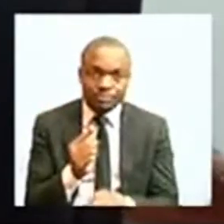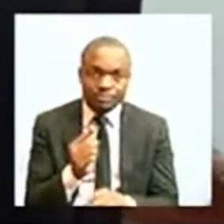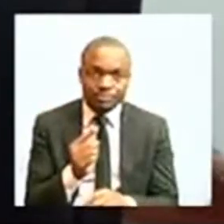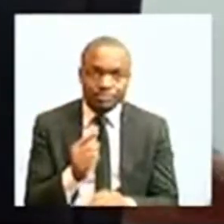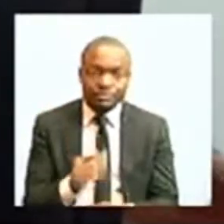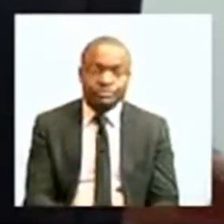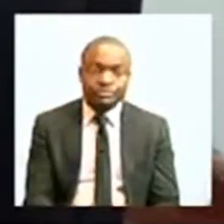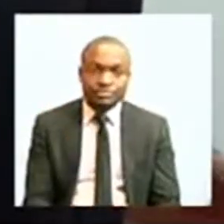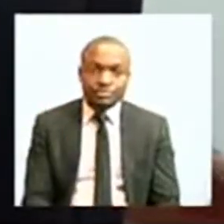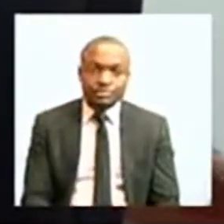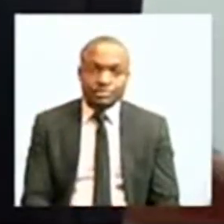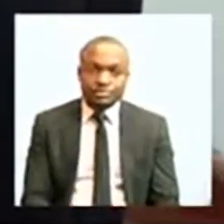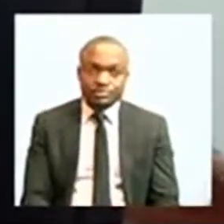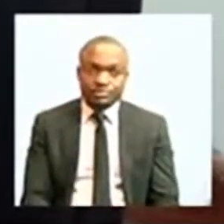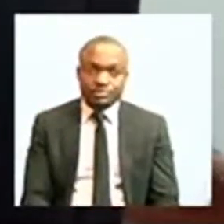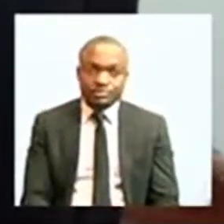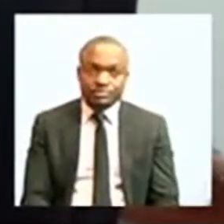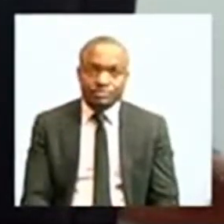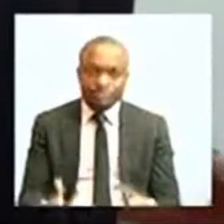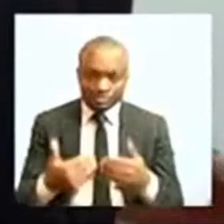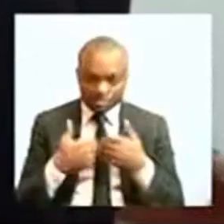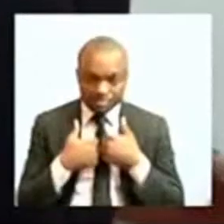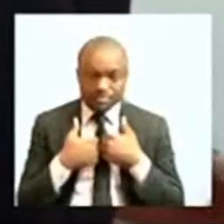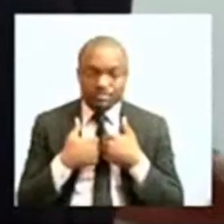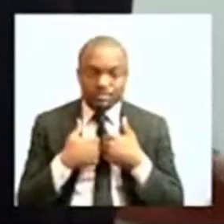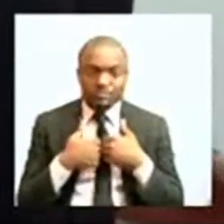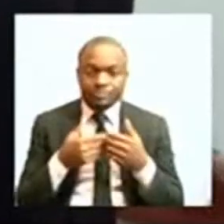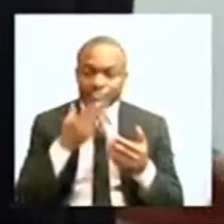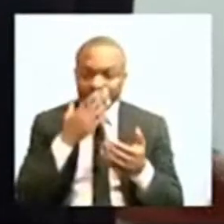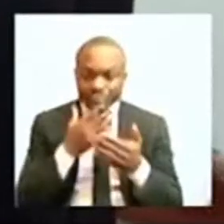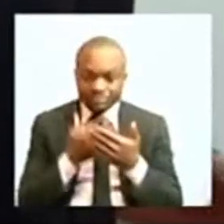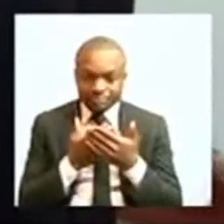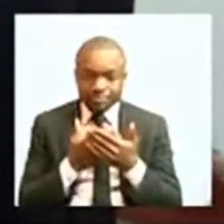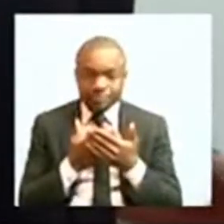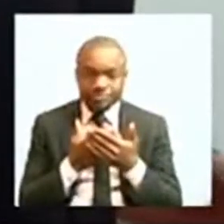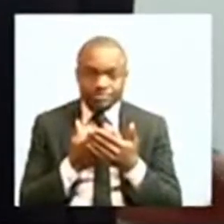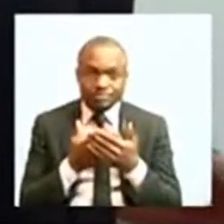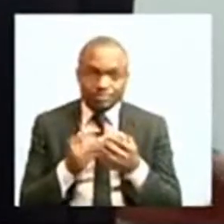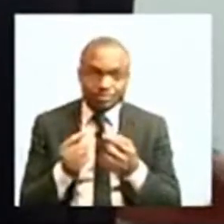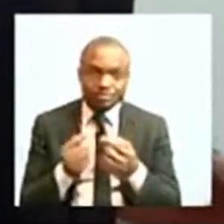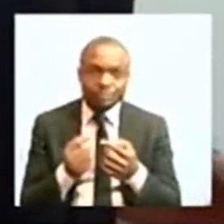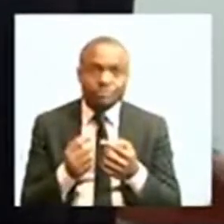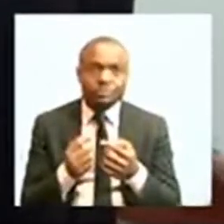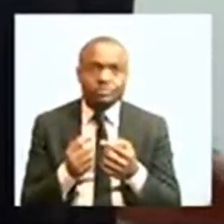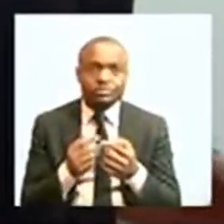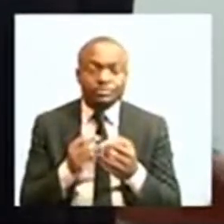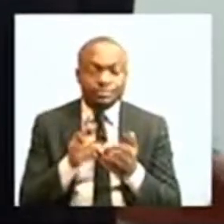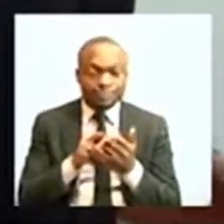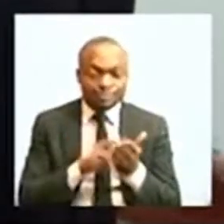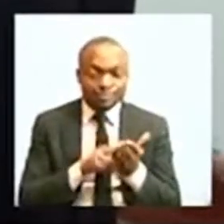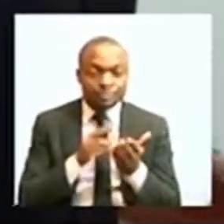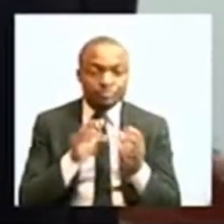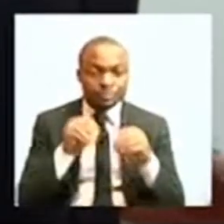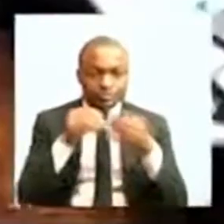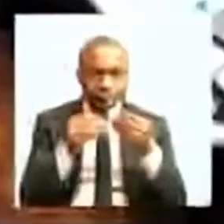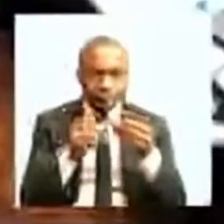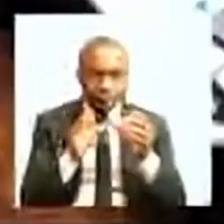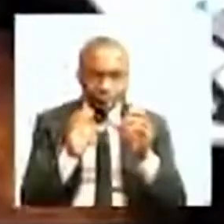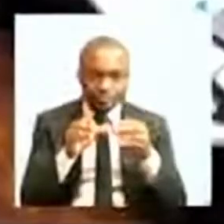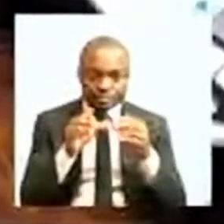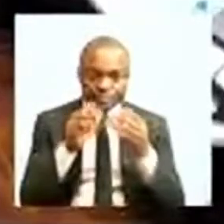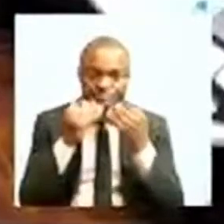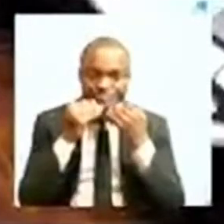issue a proper status again to the committee. I submit, Chair. Thank